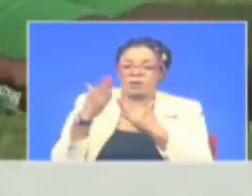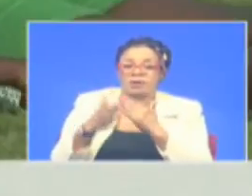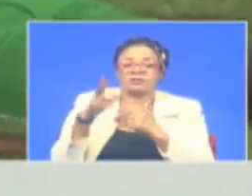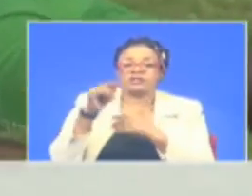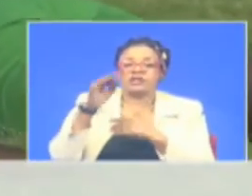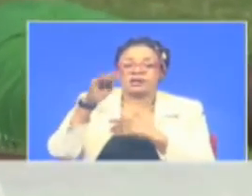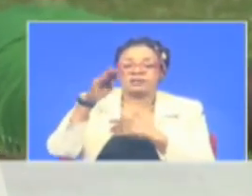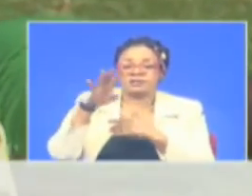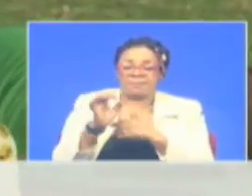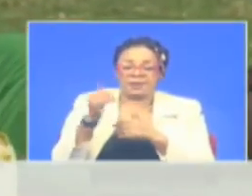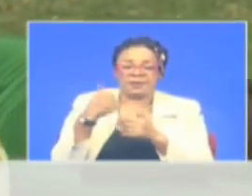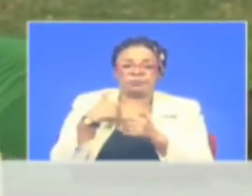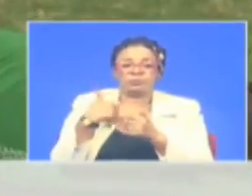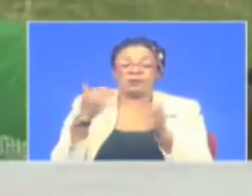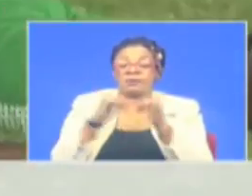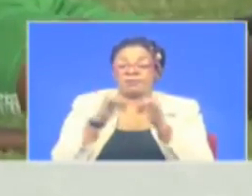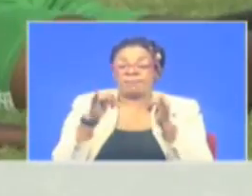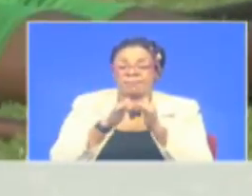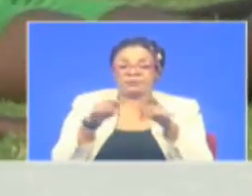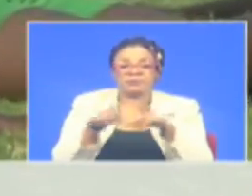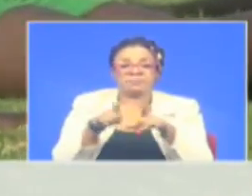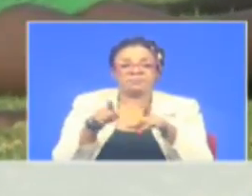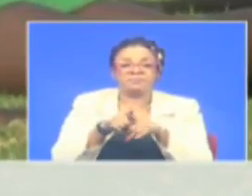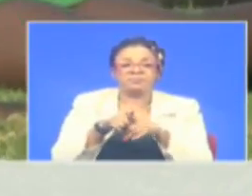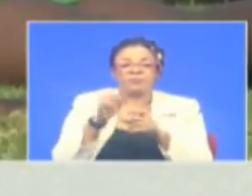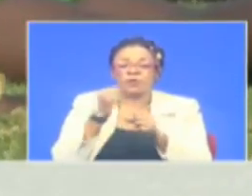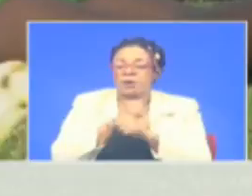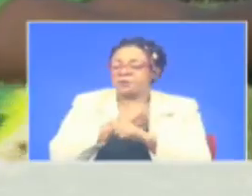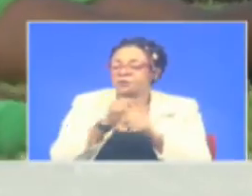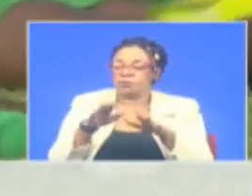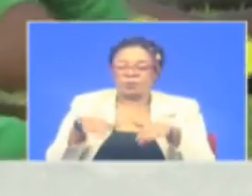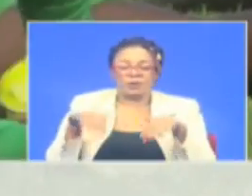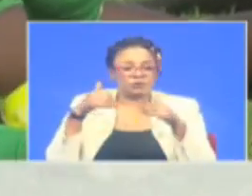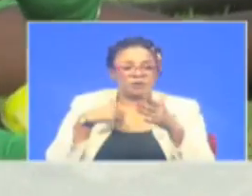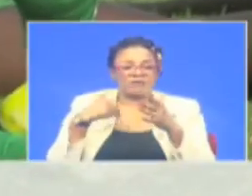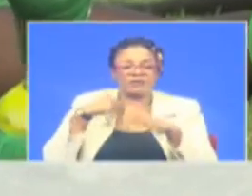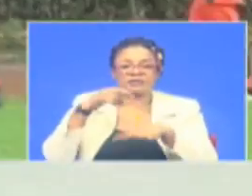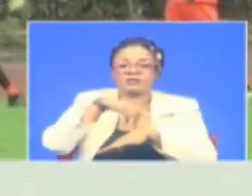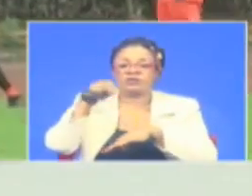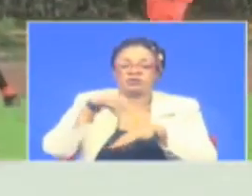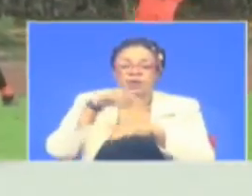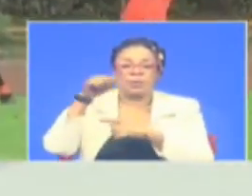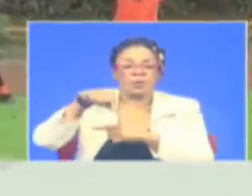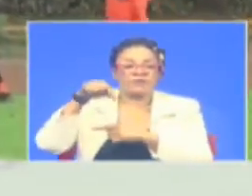of the players in camp, and the winger cannot wait to don the national kit in the qualifiers.